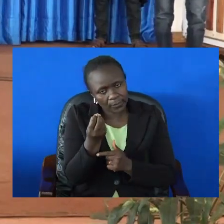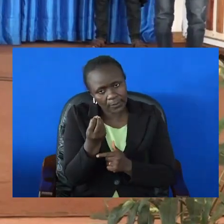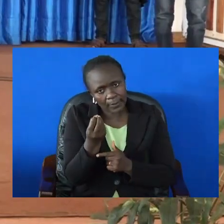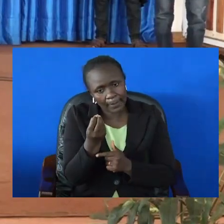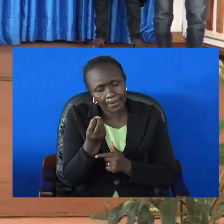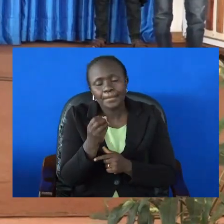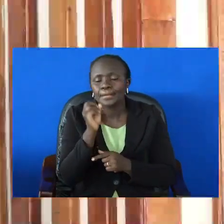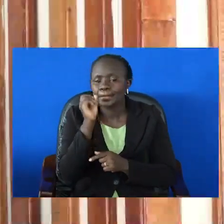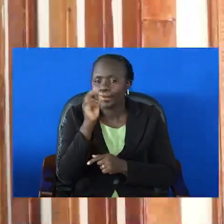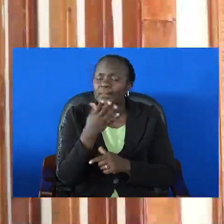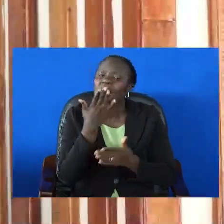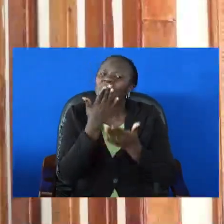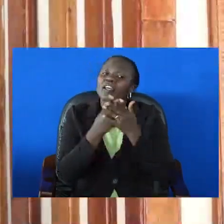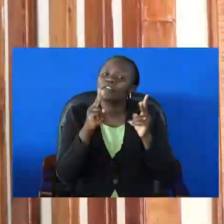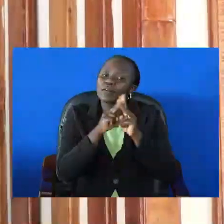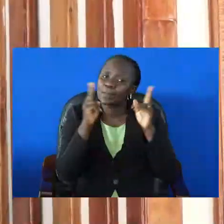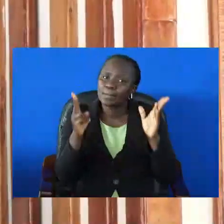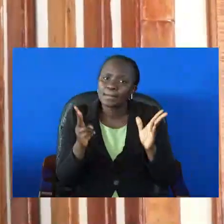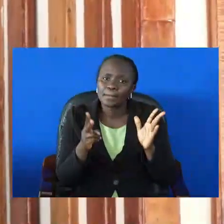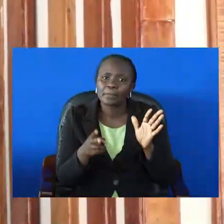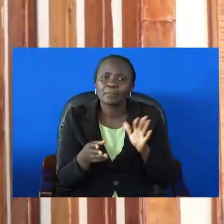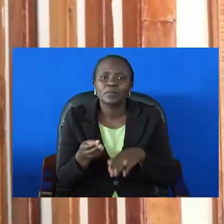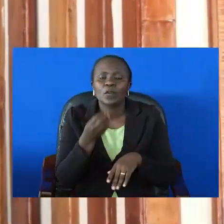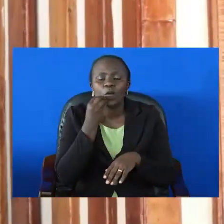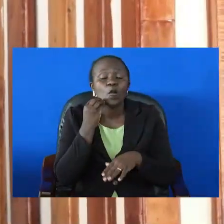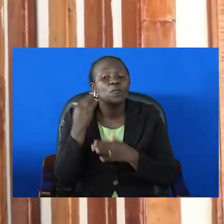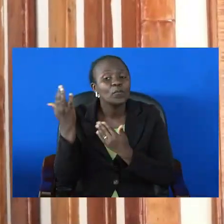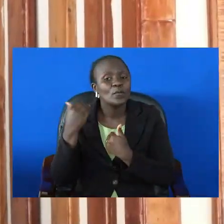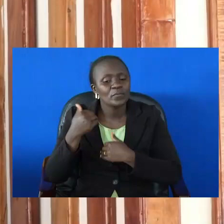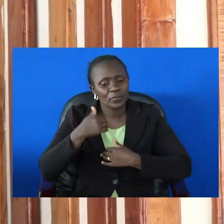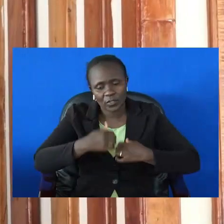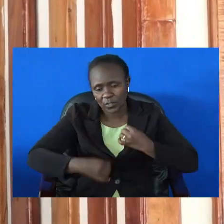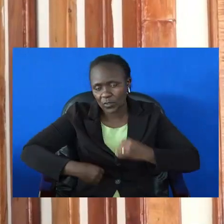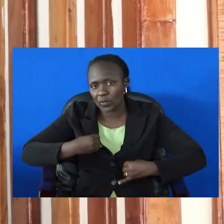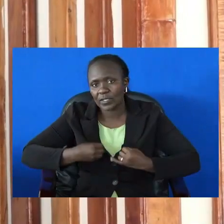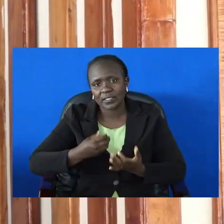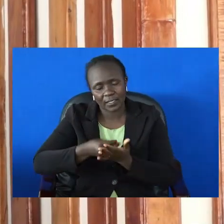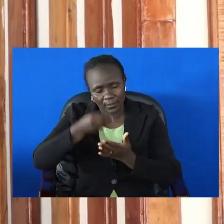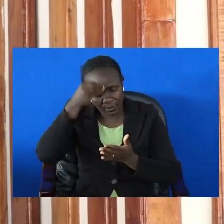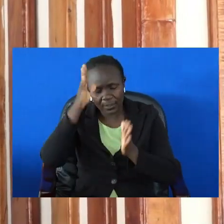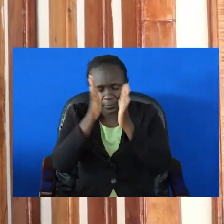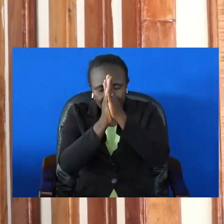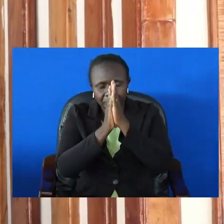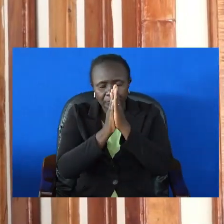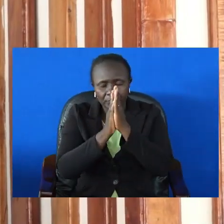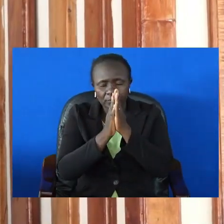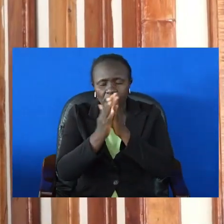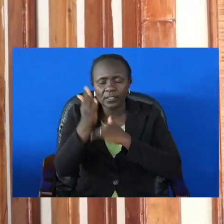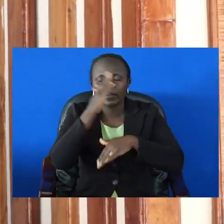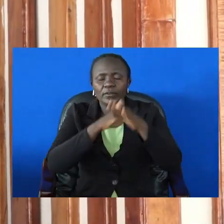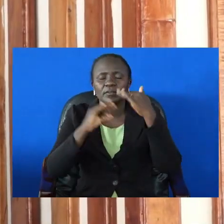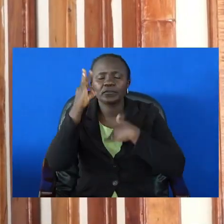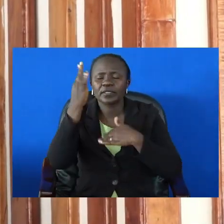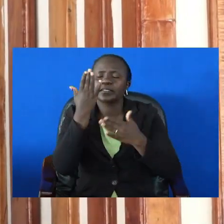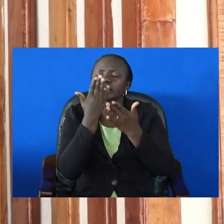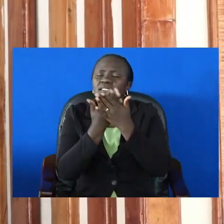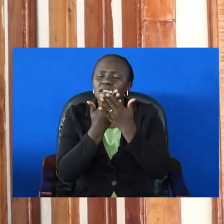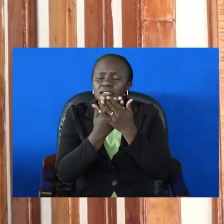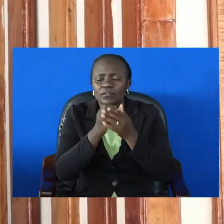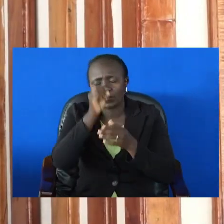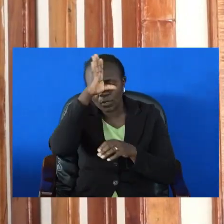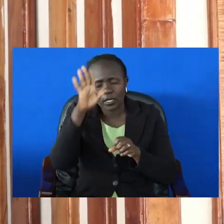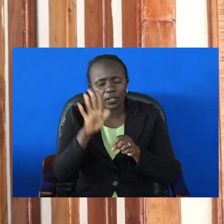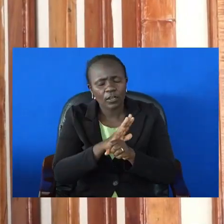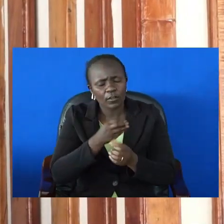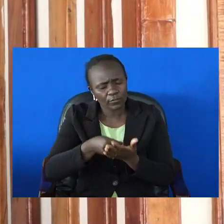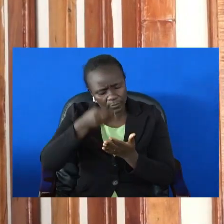Too much or too little. Yes. Thank you very much. Back at home, I hope you enjoyed today's lesson. Let's pray. Dear Heavenly Father, I want to say thank you for this